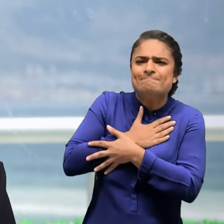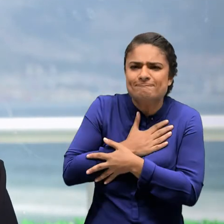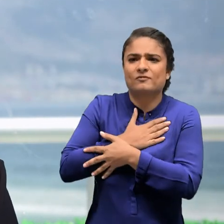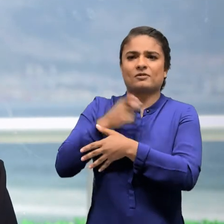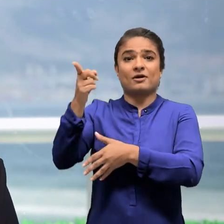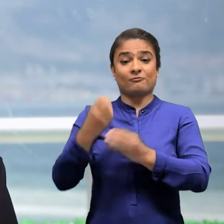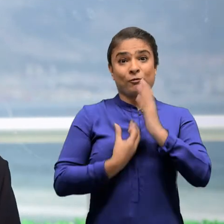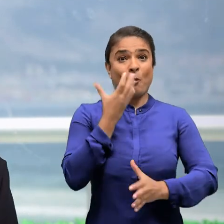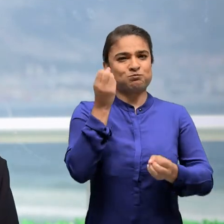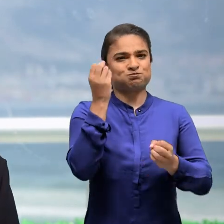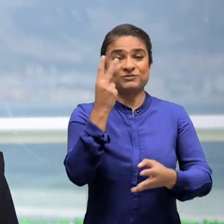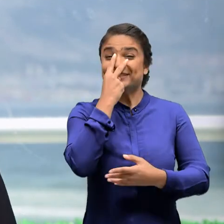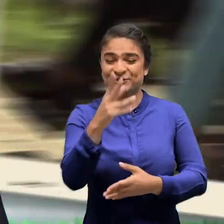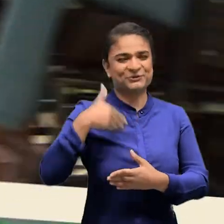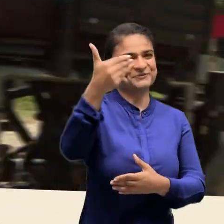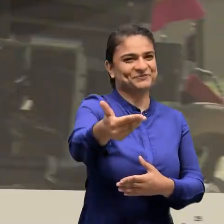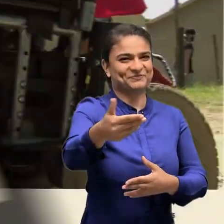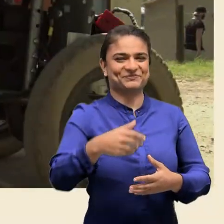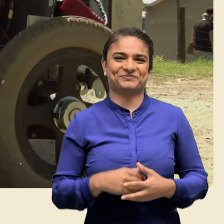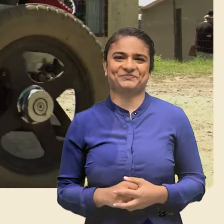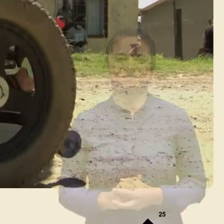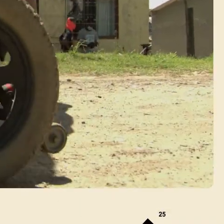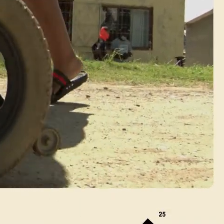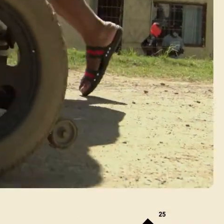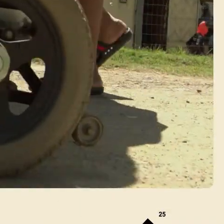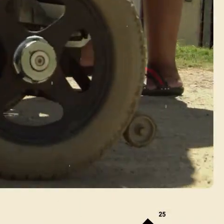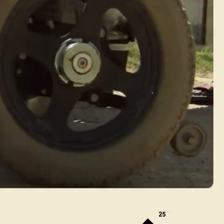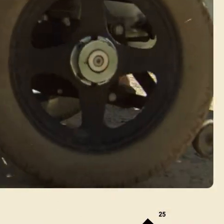Tot volgende keer, tot ziens.